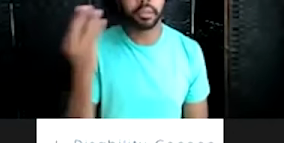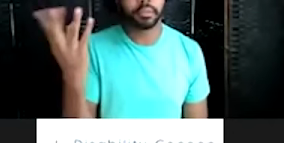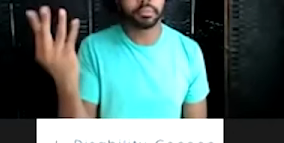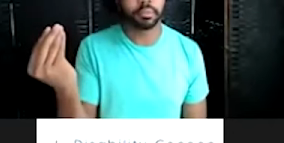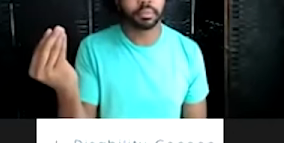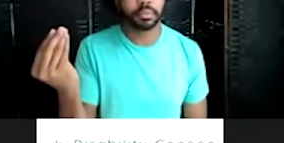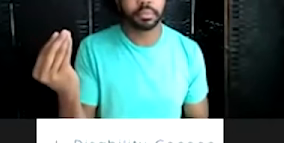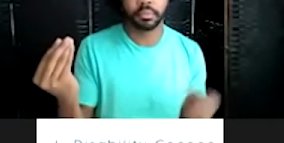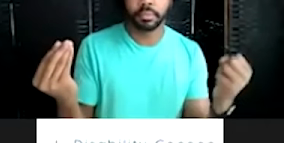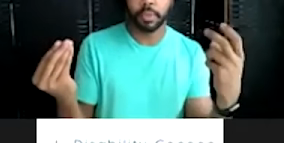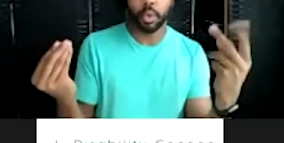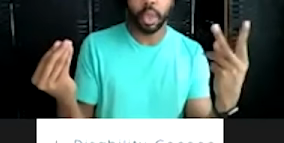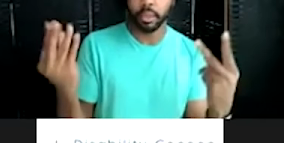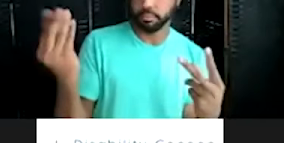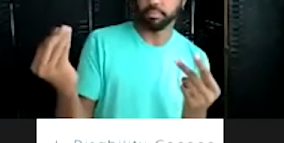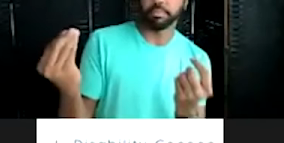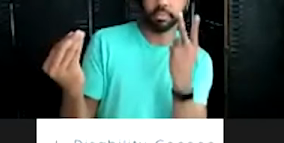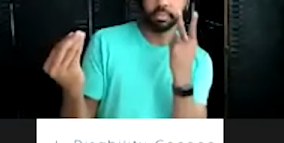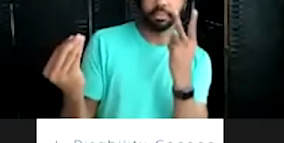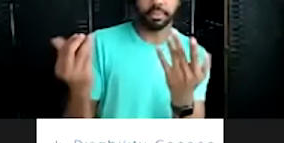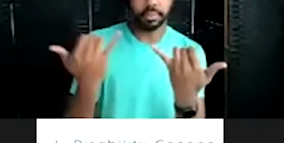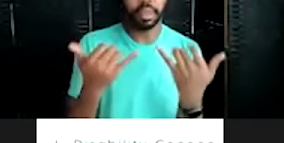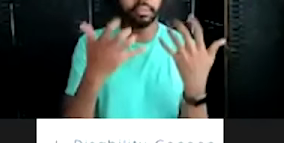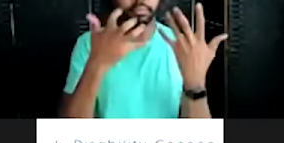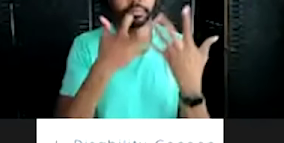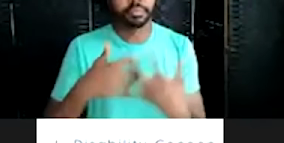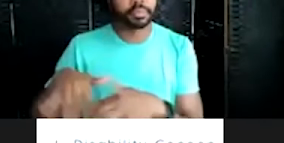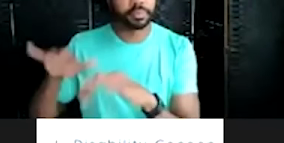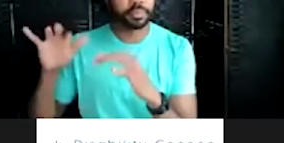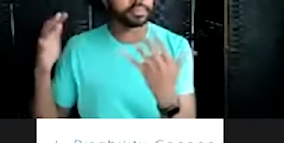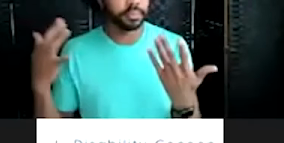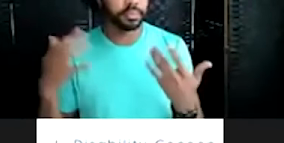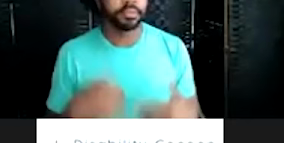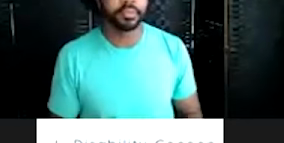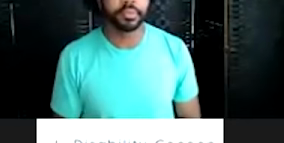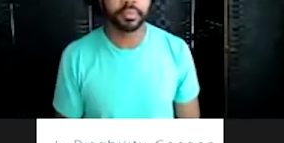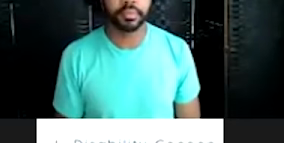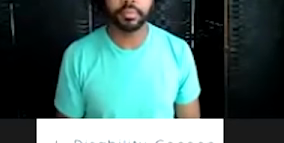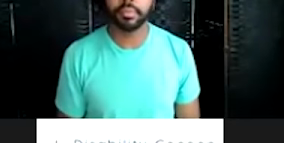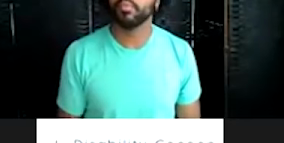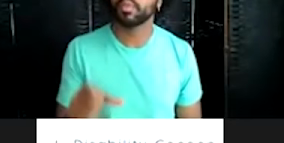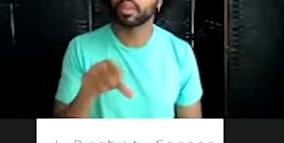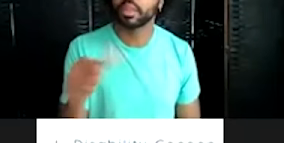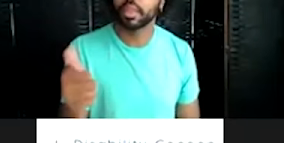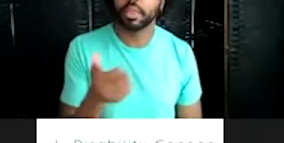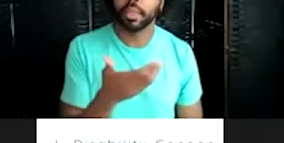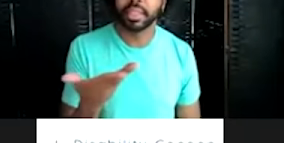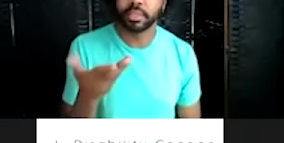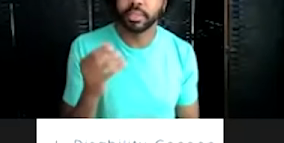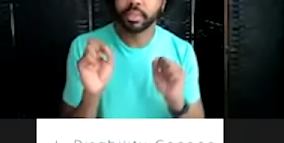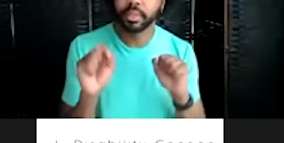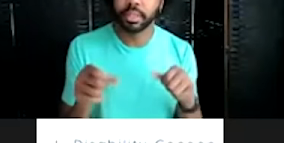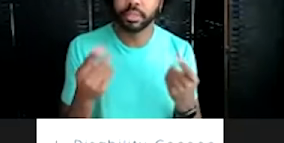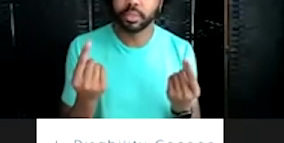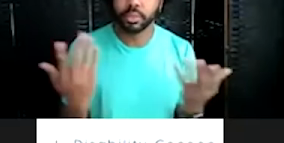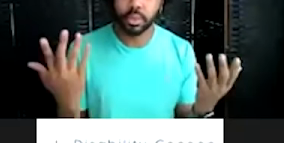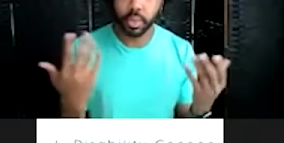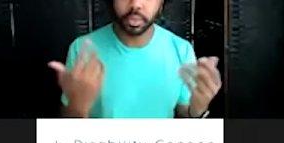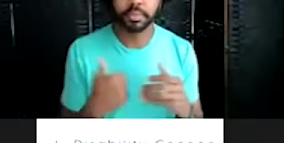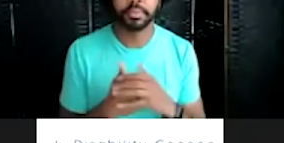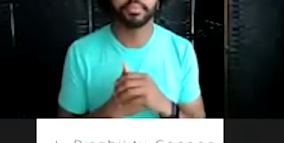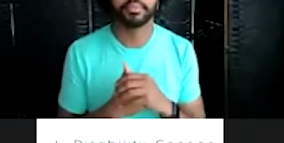Okay. See, now she's listening to me. Mm-hmm. So another thing that you can do is if,